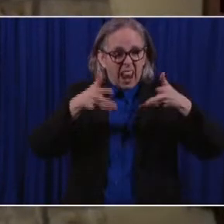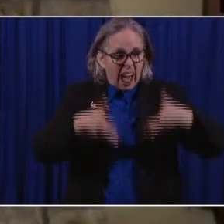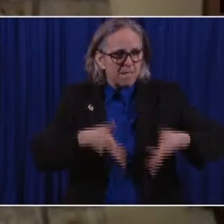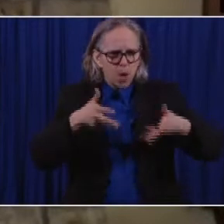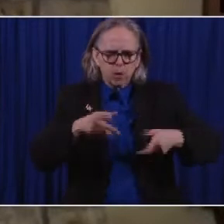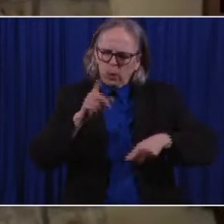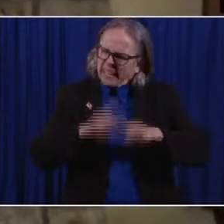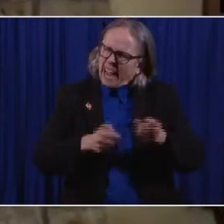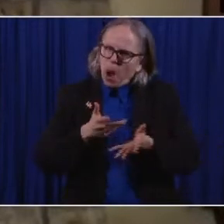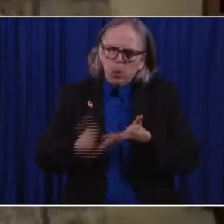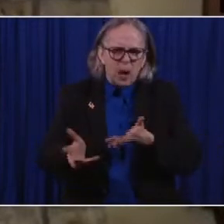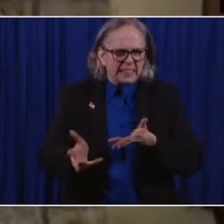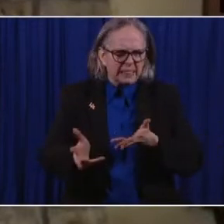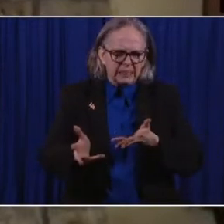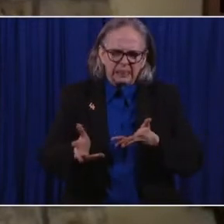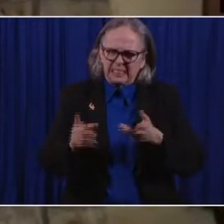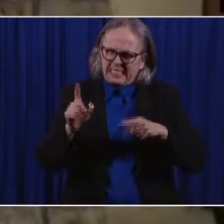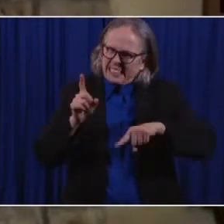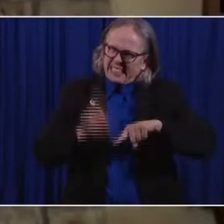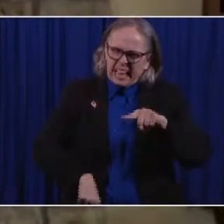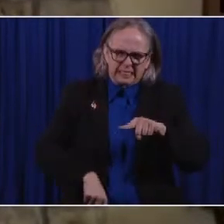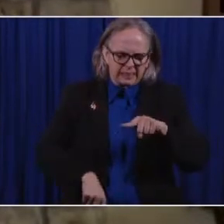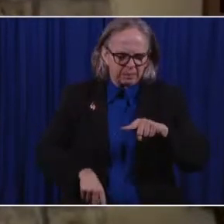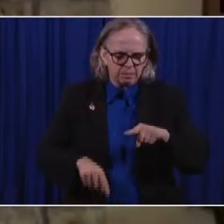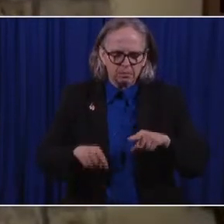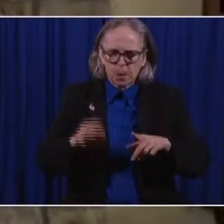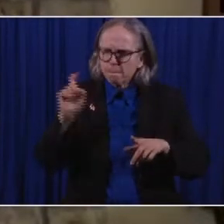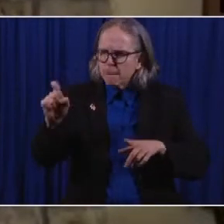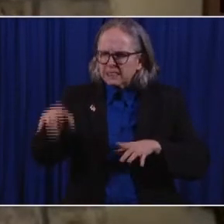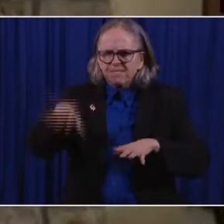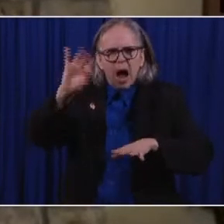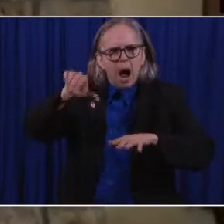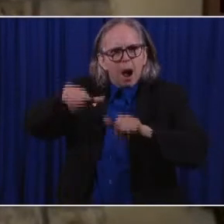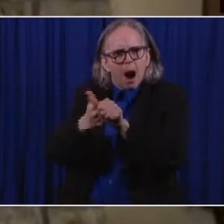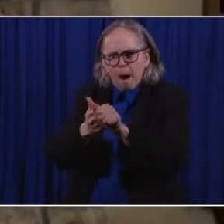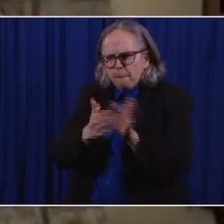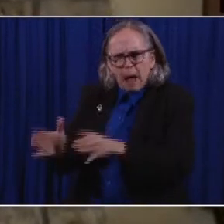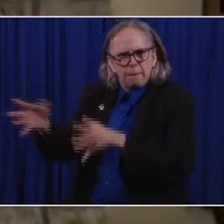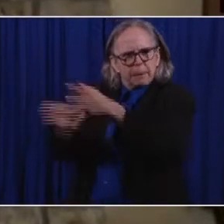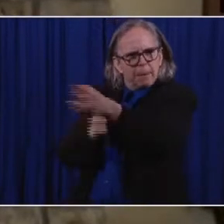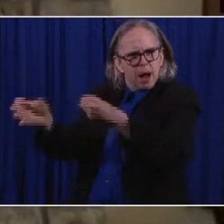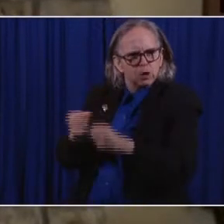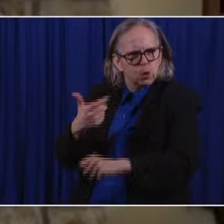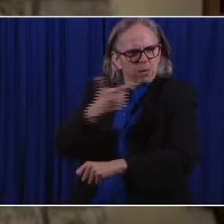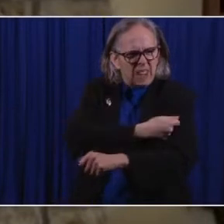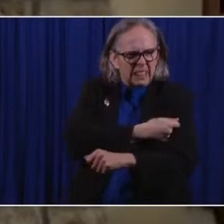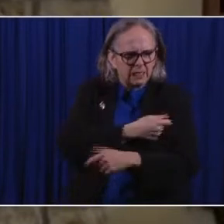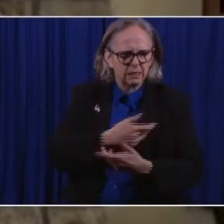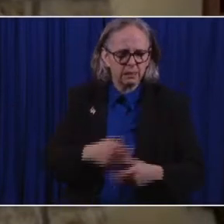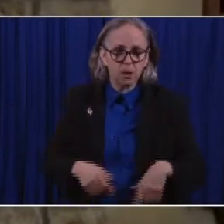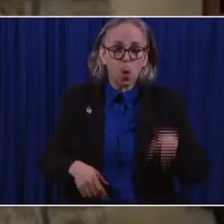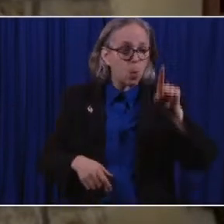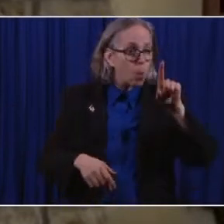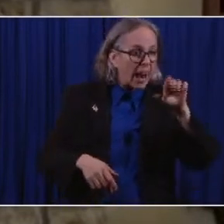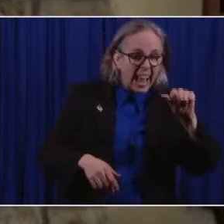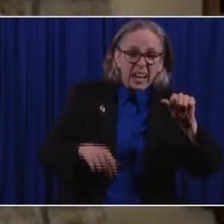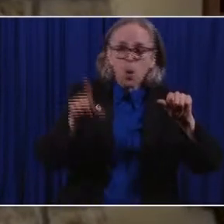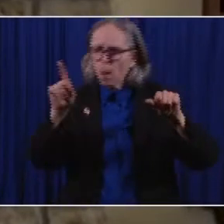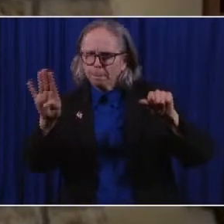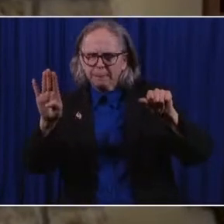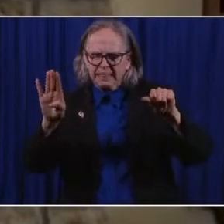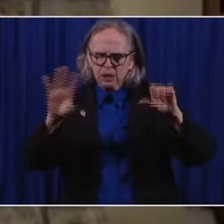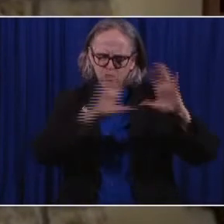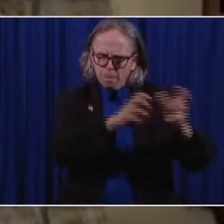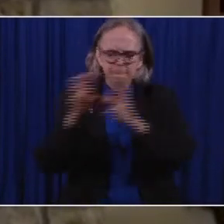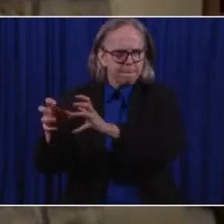You have to put it in someone's arms. Here's the priority list. It's 1A, it's 1B. Here's who's in 1A. Here's who's in 1B. And in